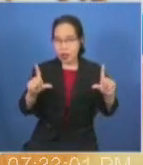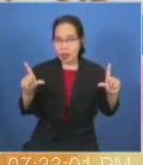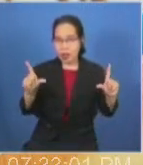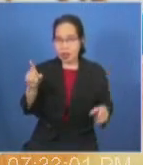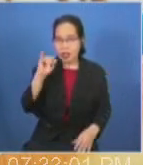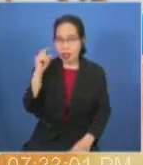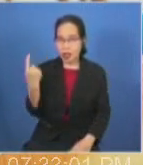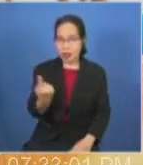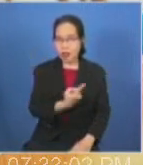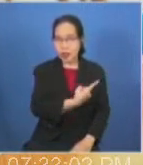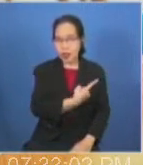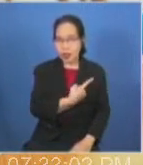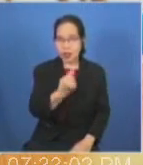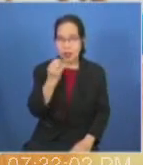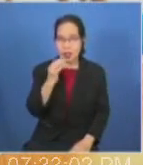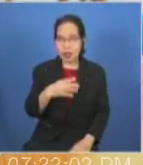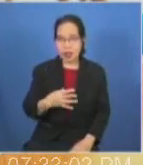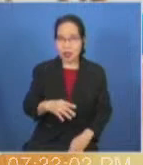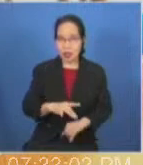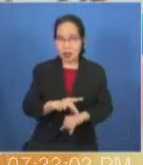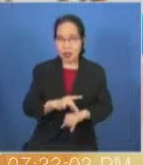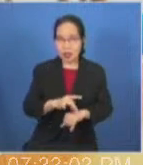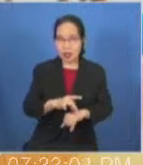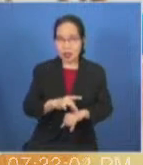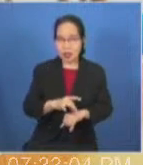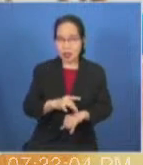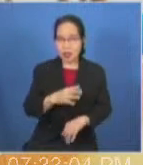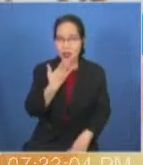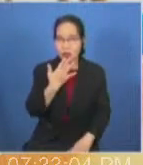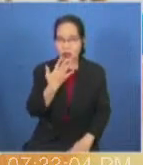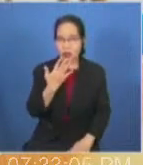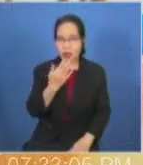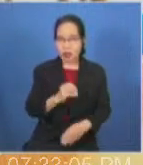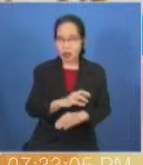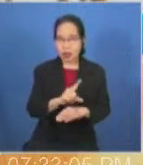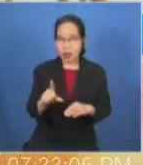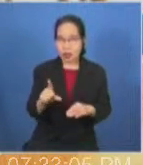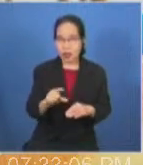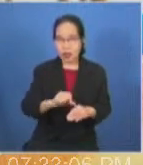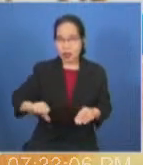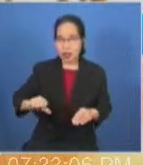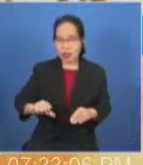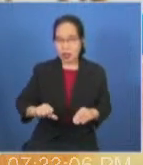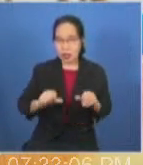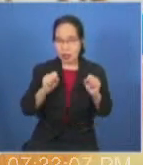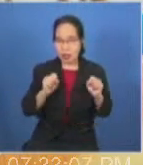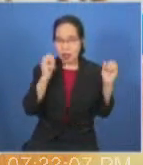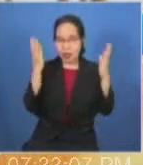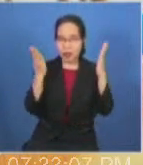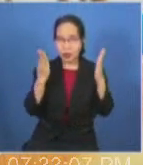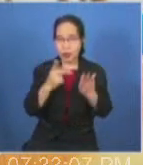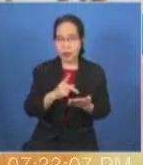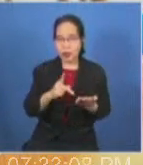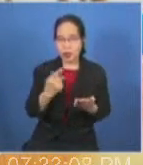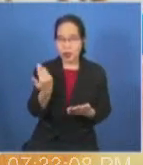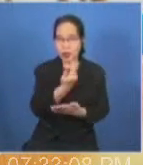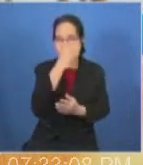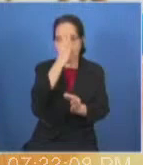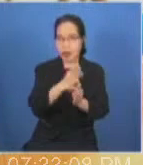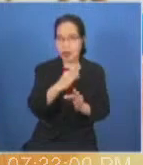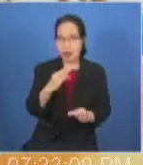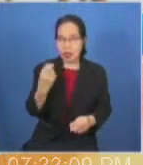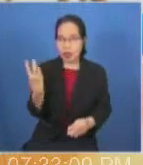color, language, nationality. If there's any way we could serve, this is part of our faith.